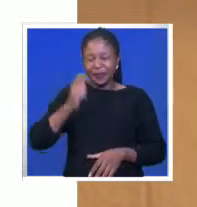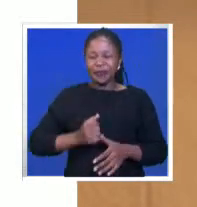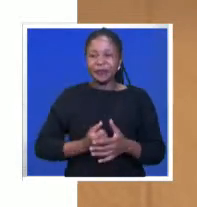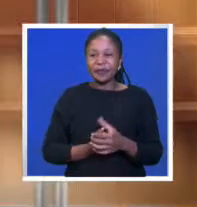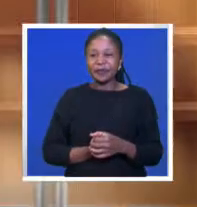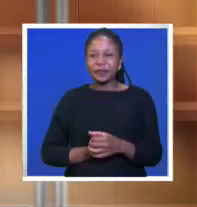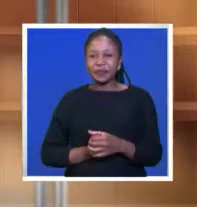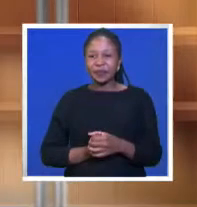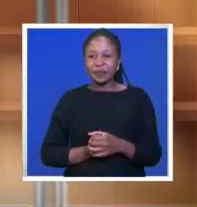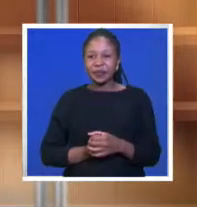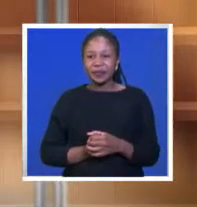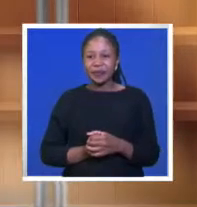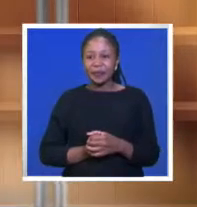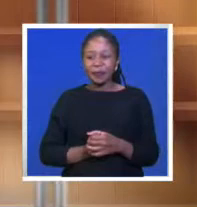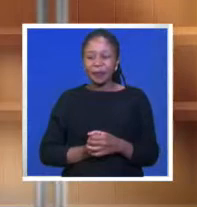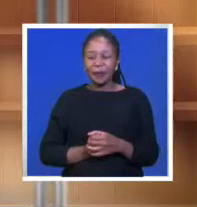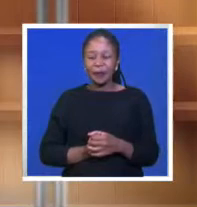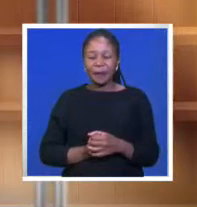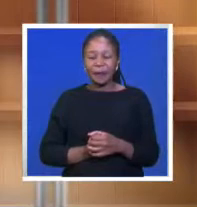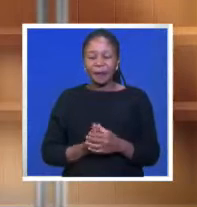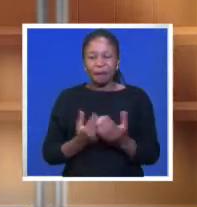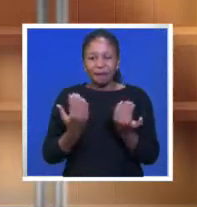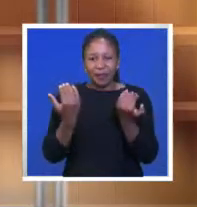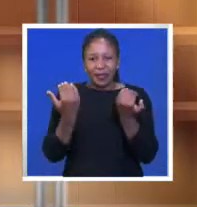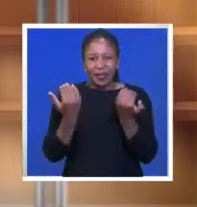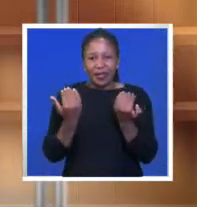Now let's move on to the second aspect of the